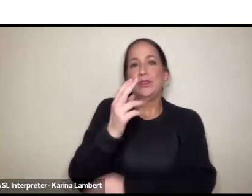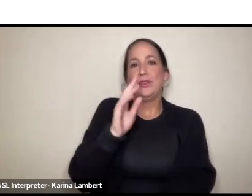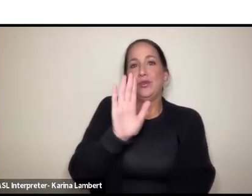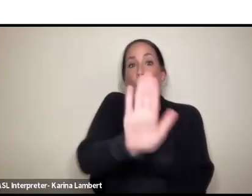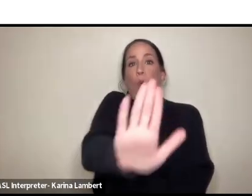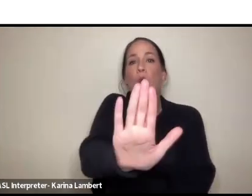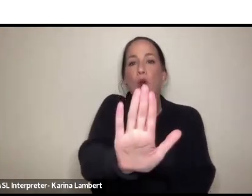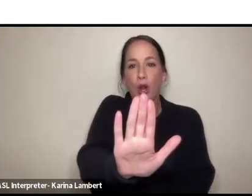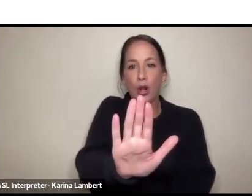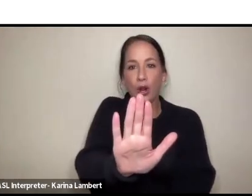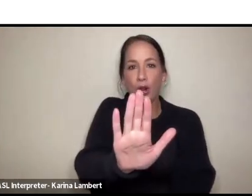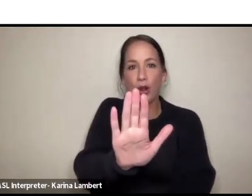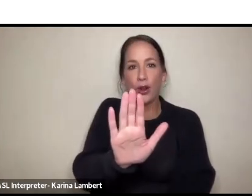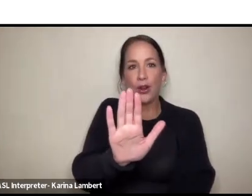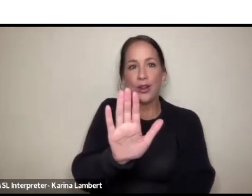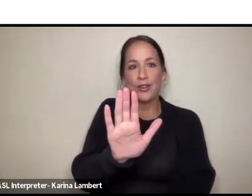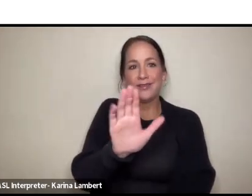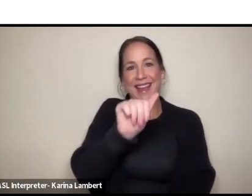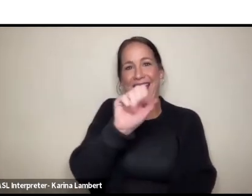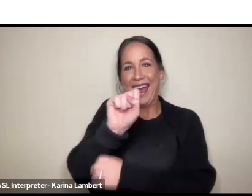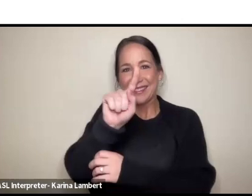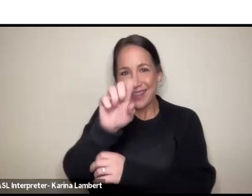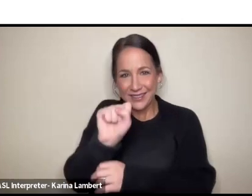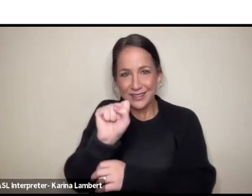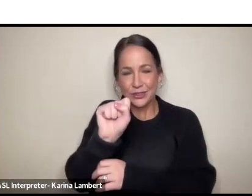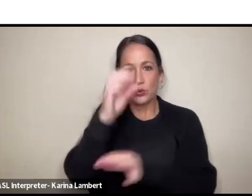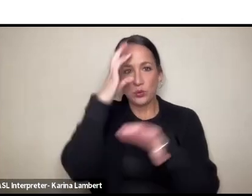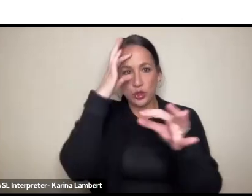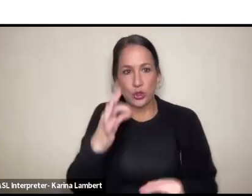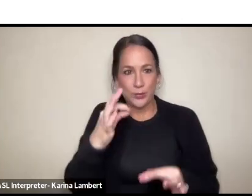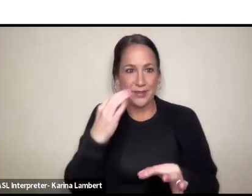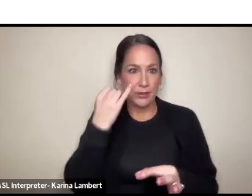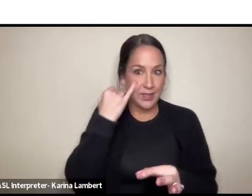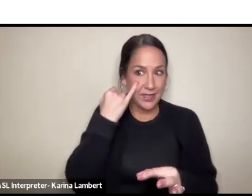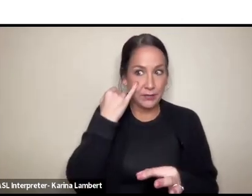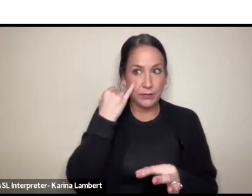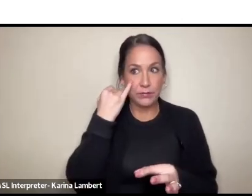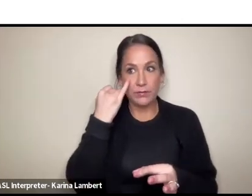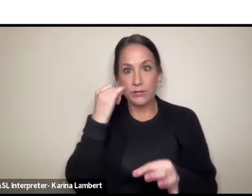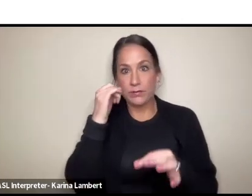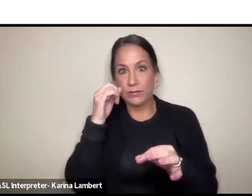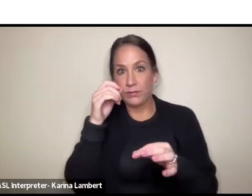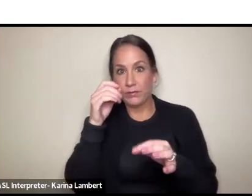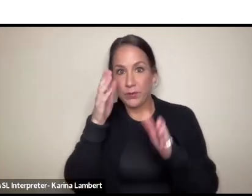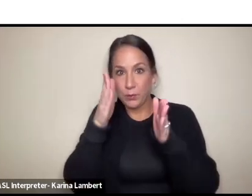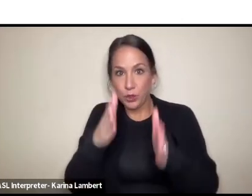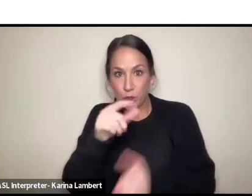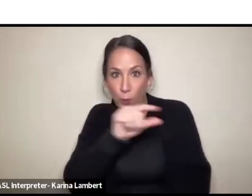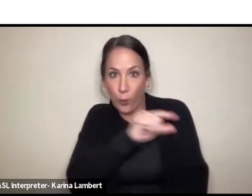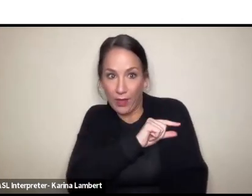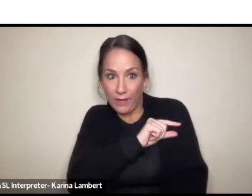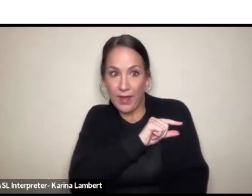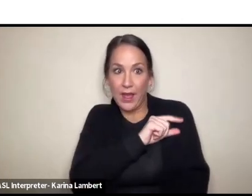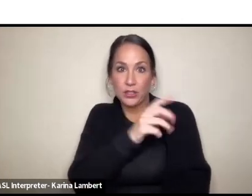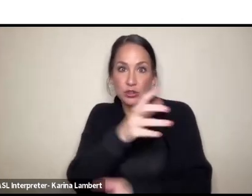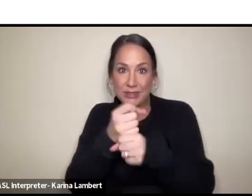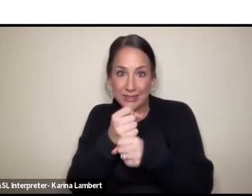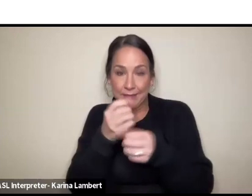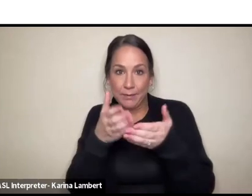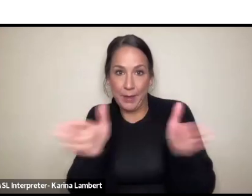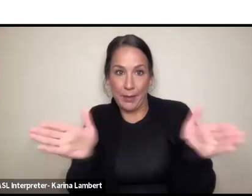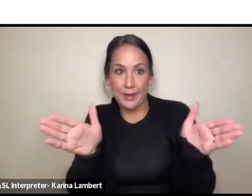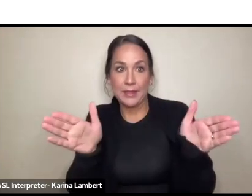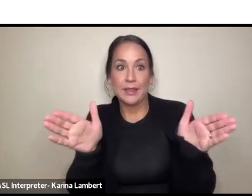your assets to determine whether a person is eligible to receive public